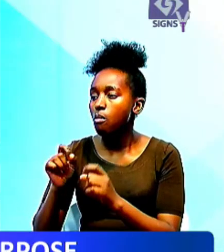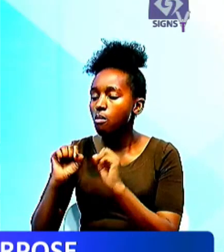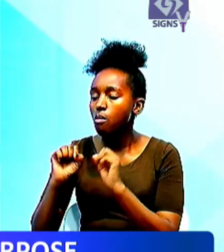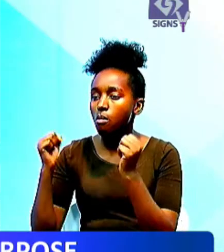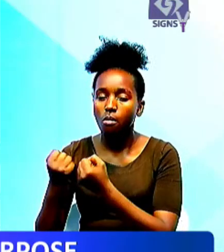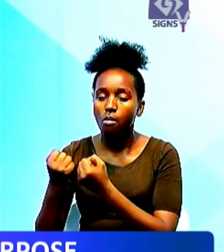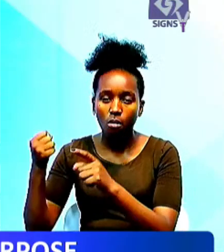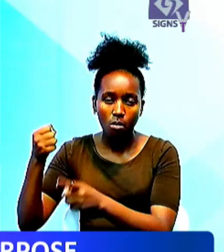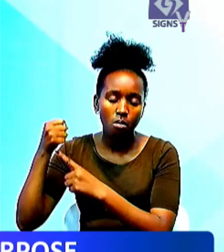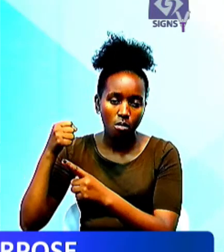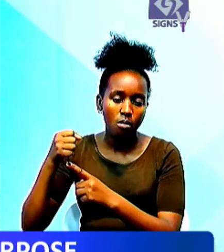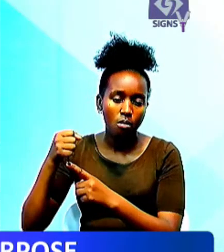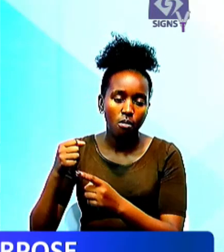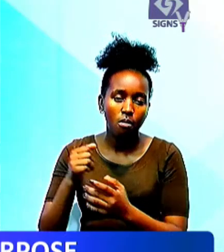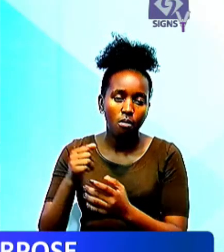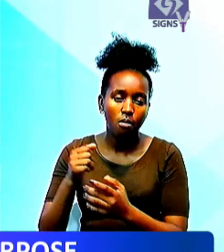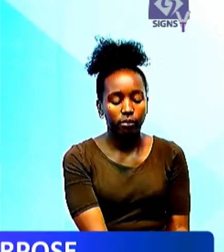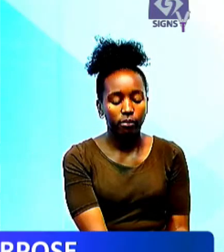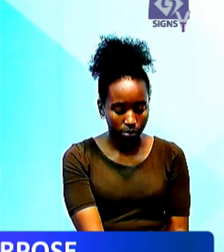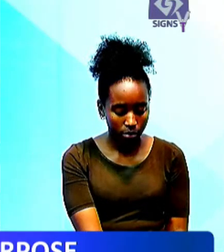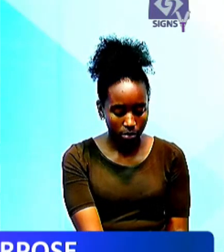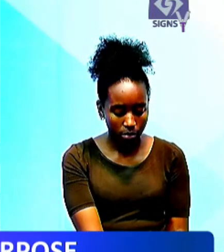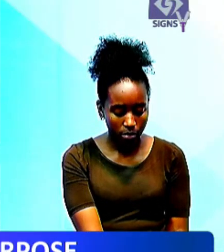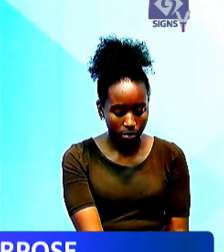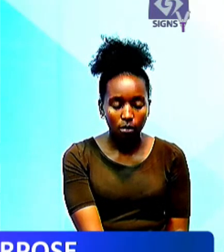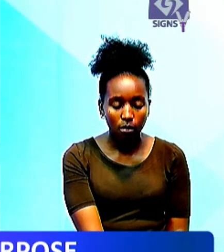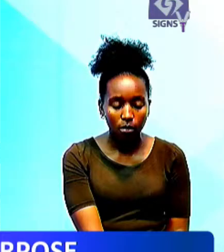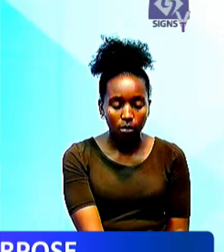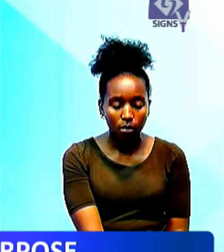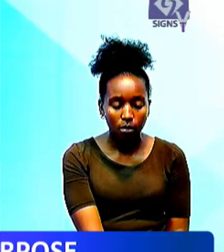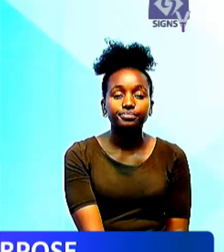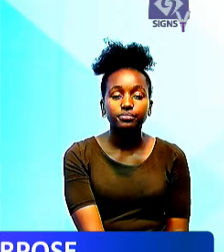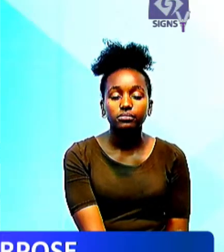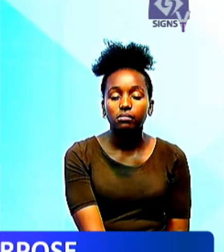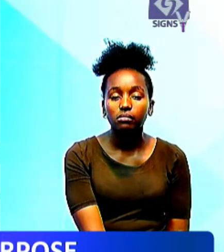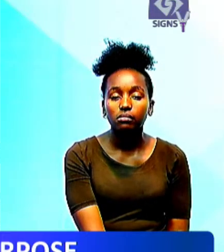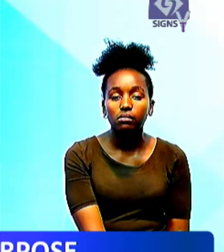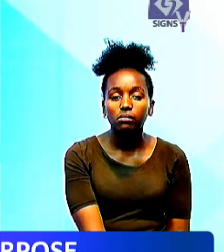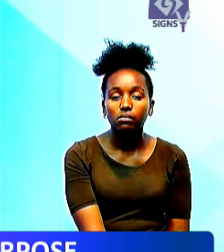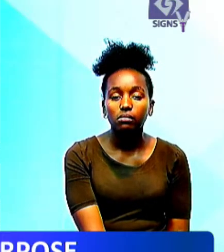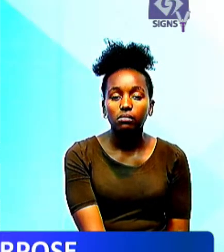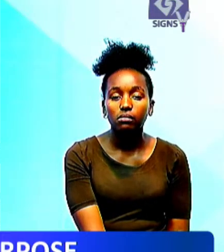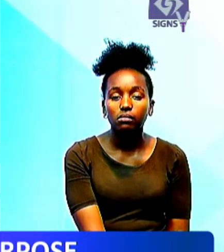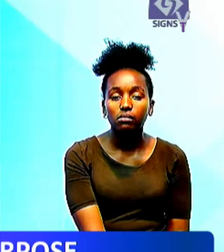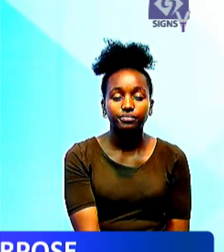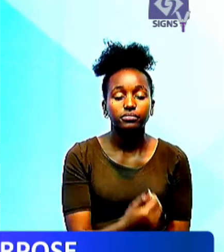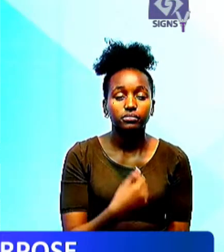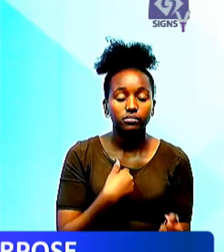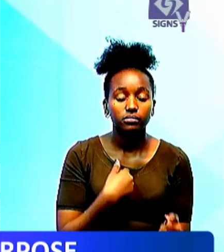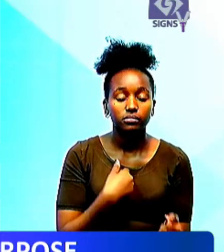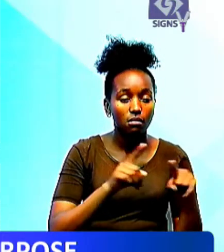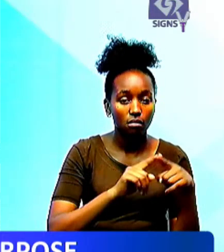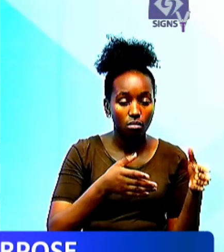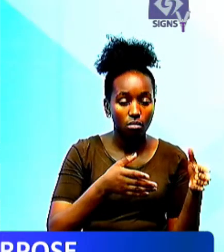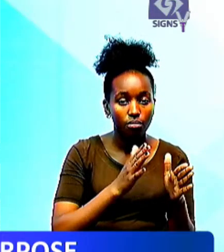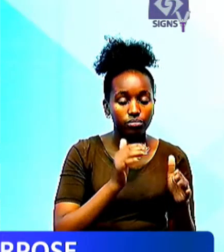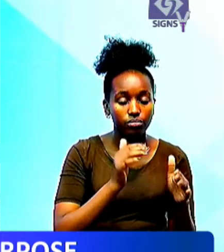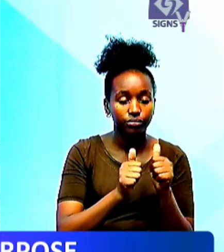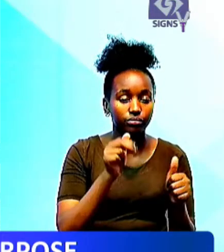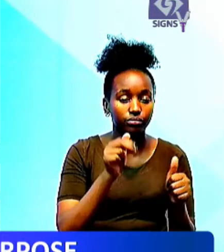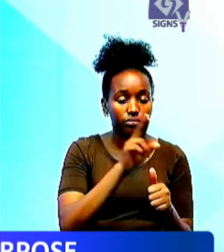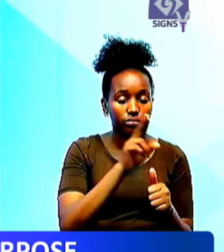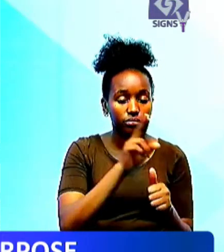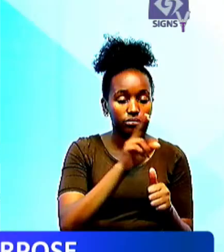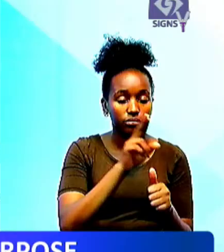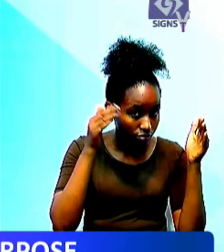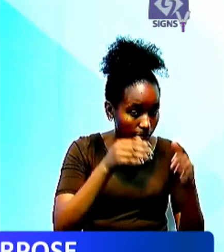impact? Okay. One of the things that, of course, there are different approaches to that, and most this is to